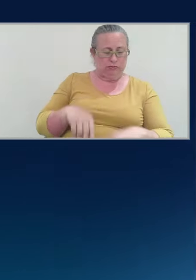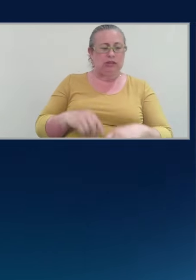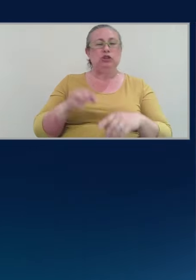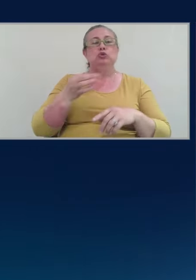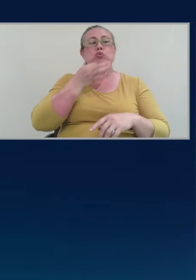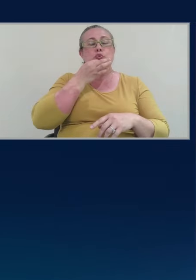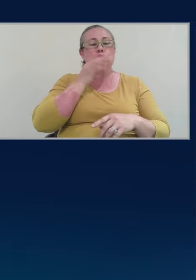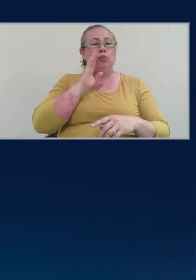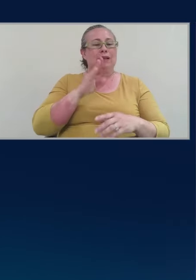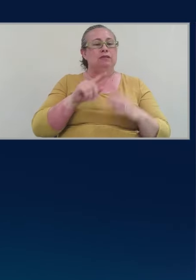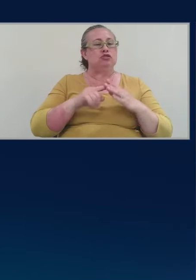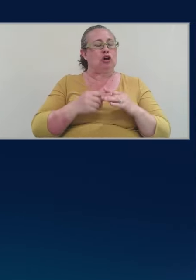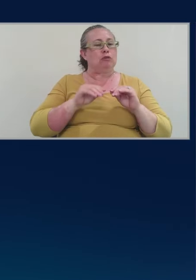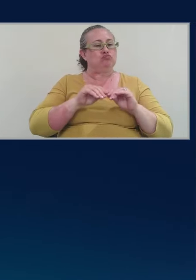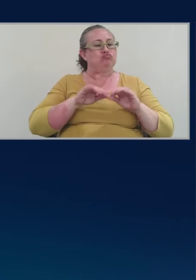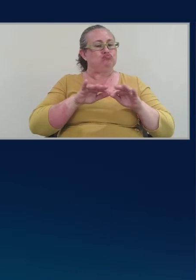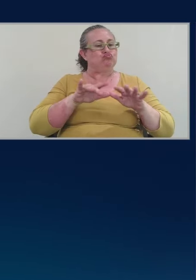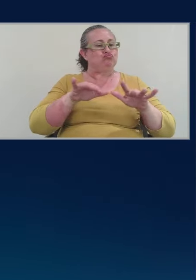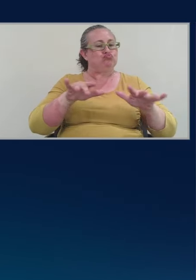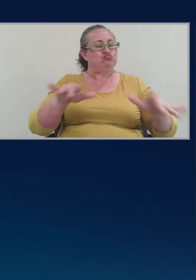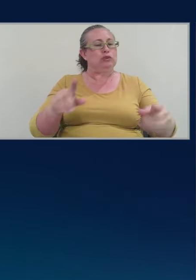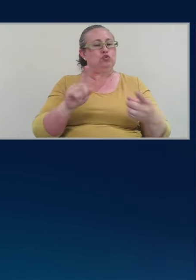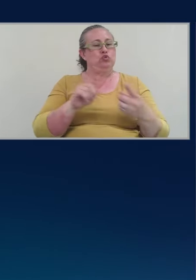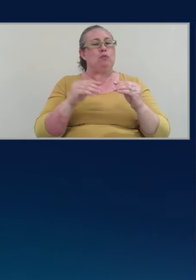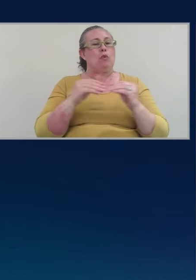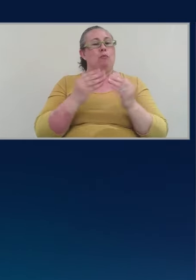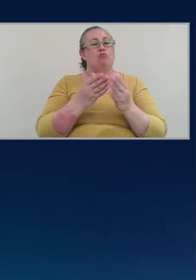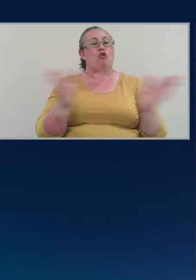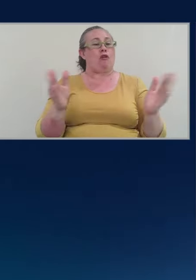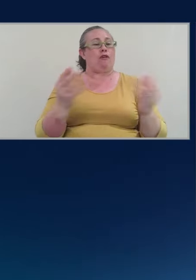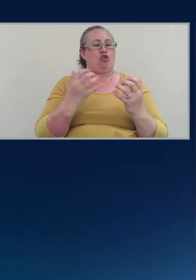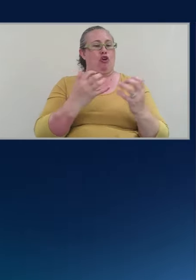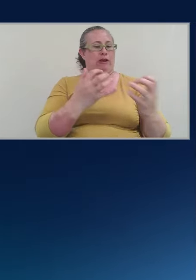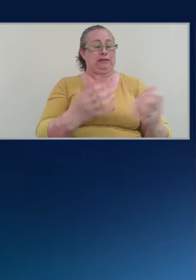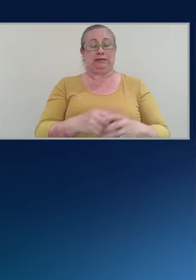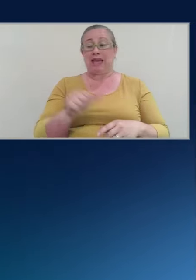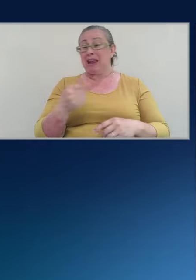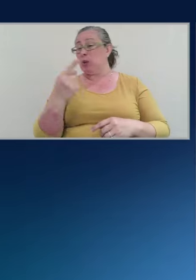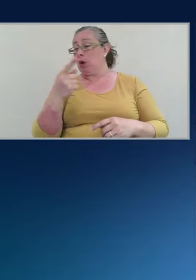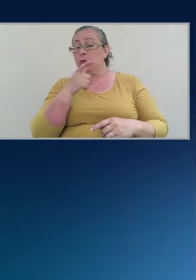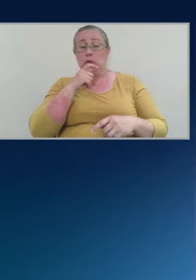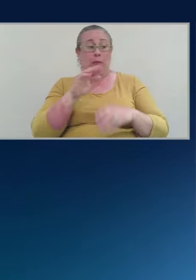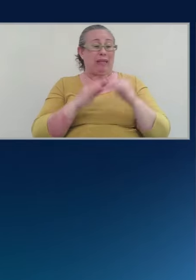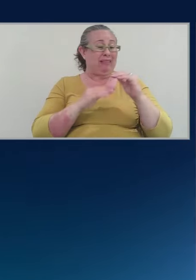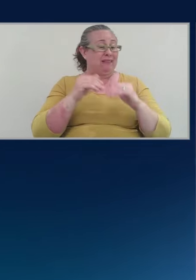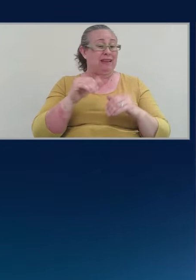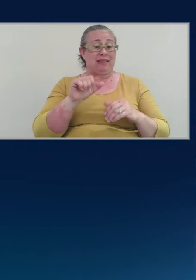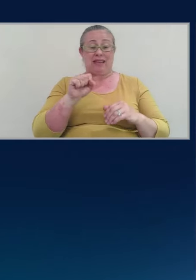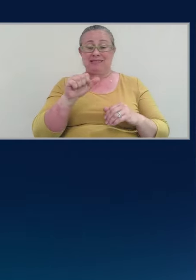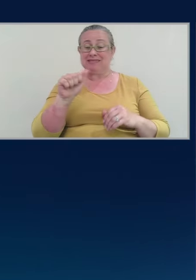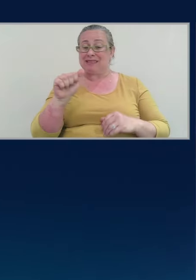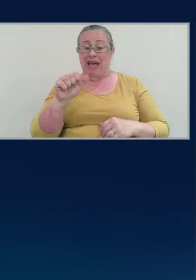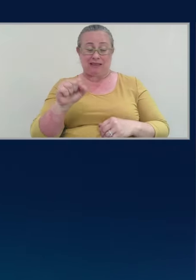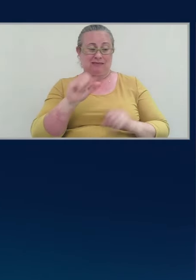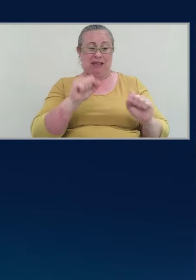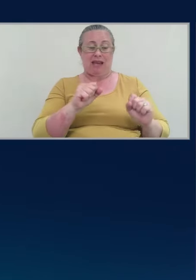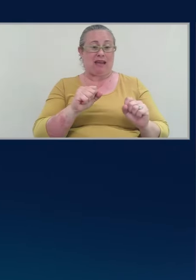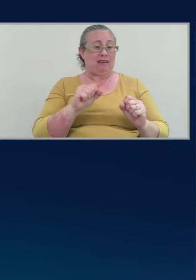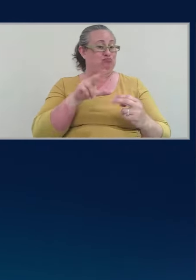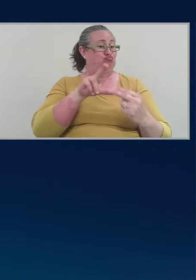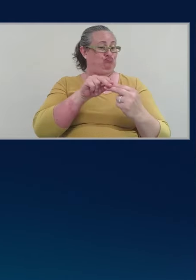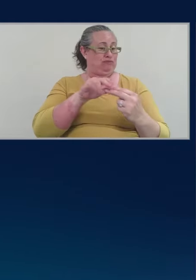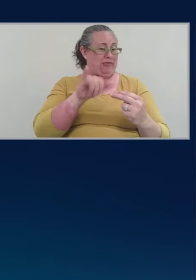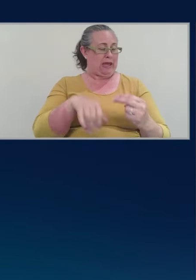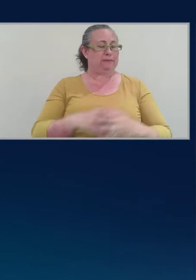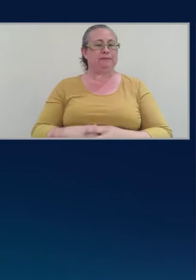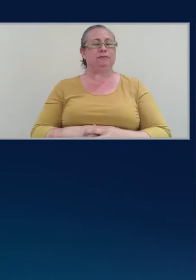to a broader audience where anybody that's building SaaS can consume it. Okay, awesome. So